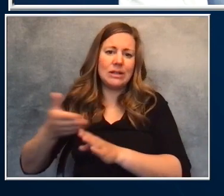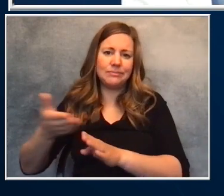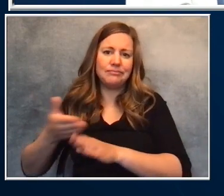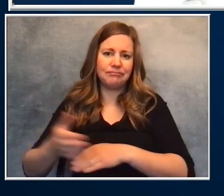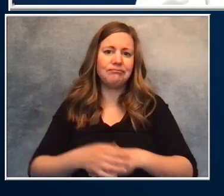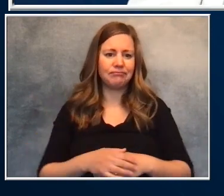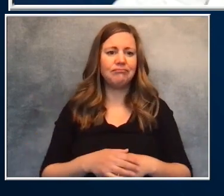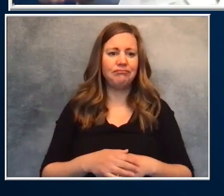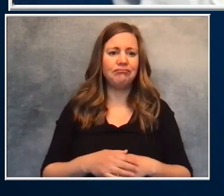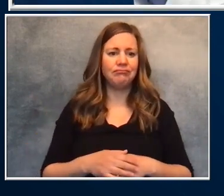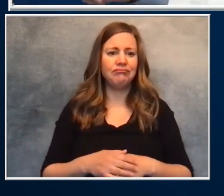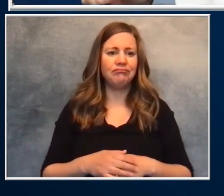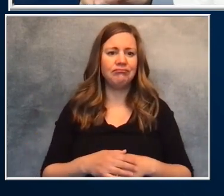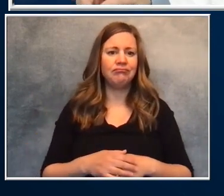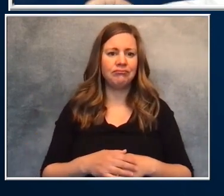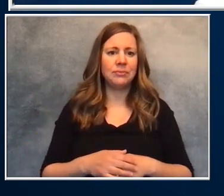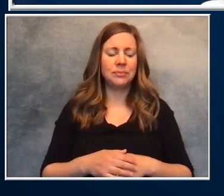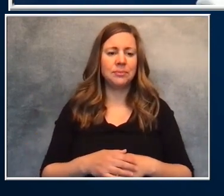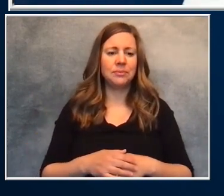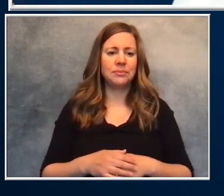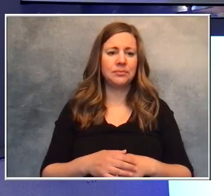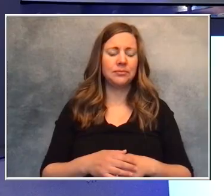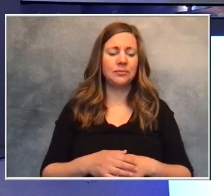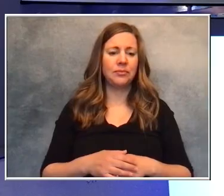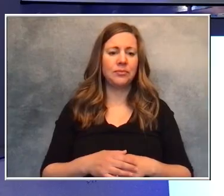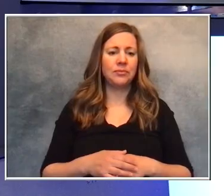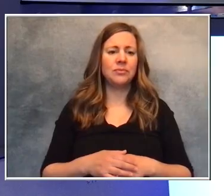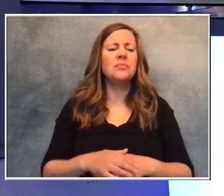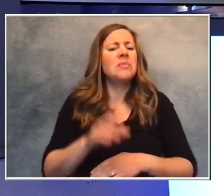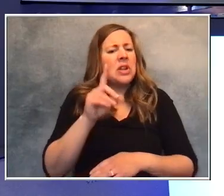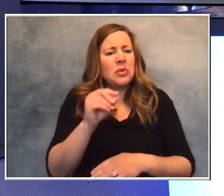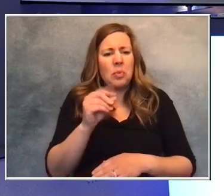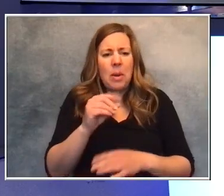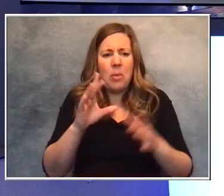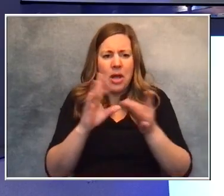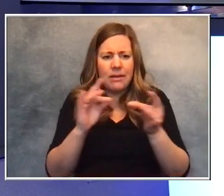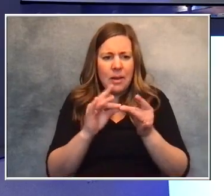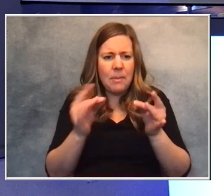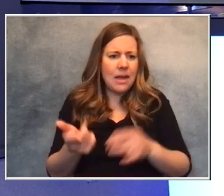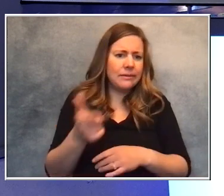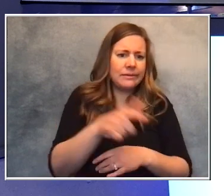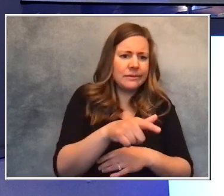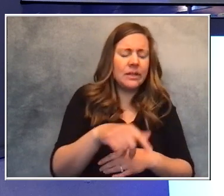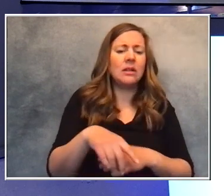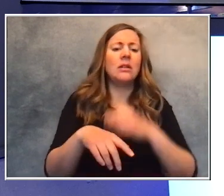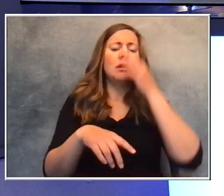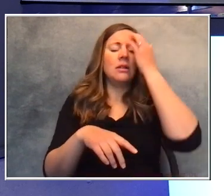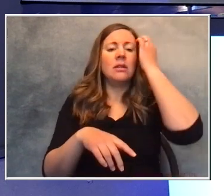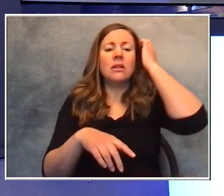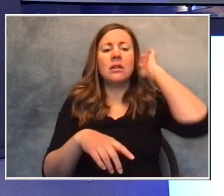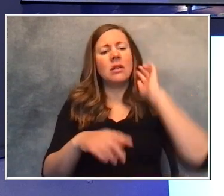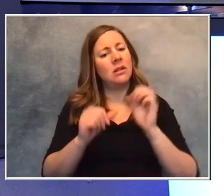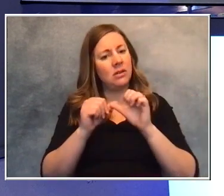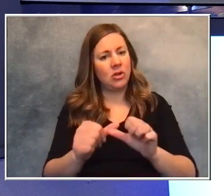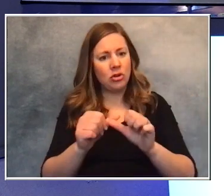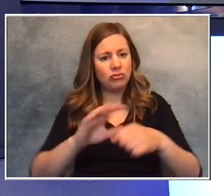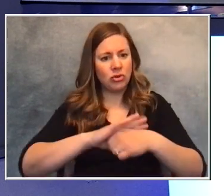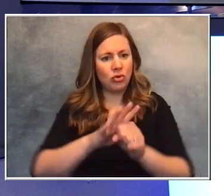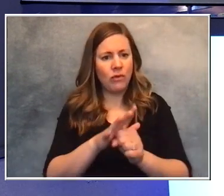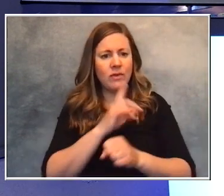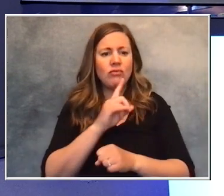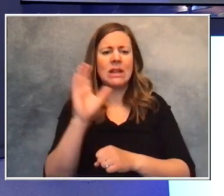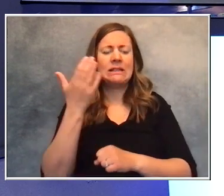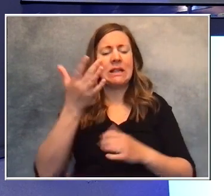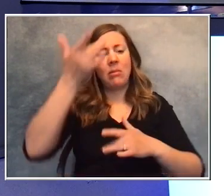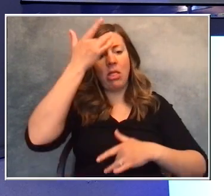Yeah, before the COVID count, just one moment, reflect on that a little bit, if you will. Yeah. This long COVID clinic, it feels like this is a disease that every primary